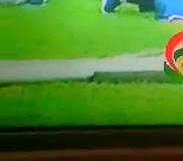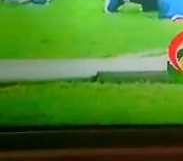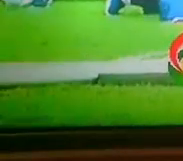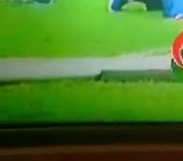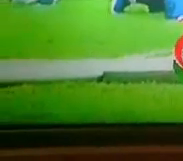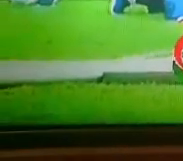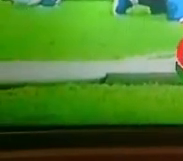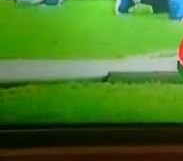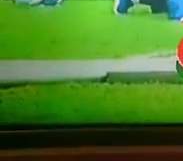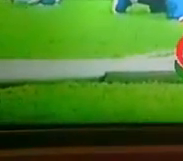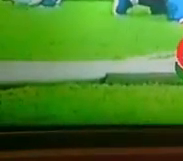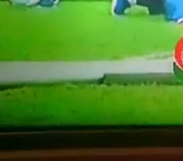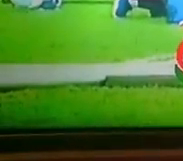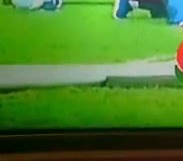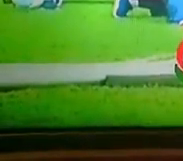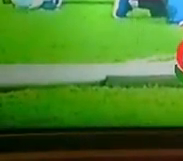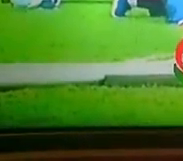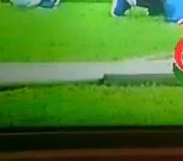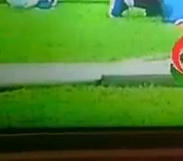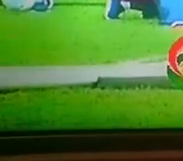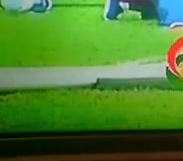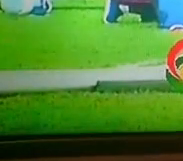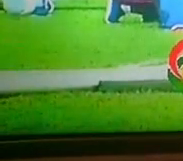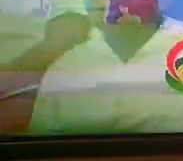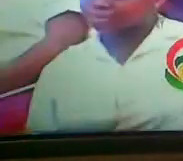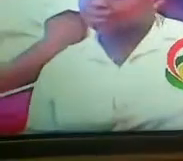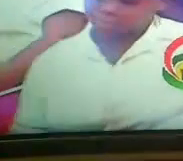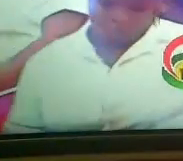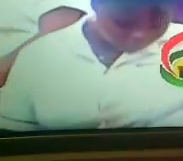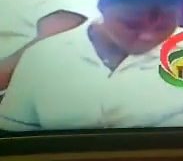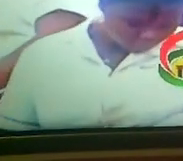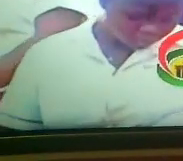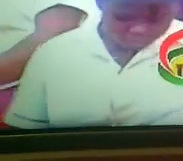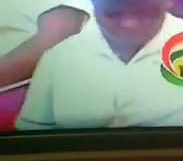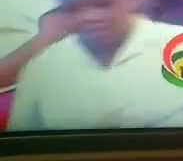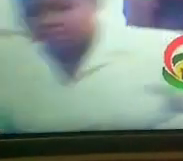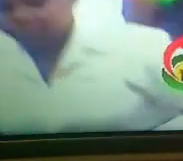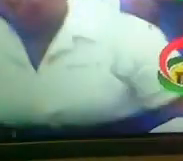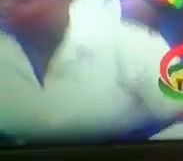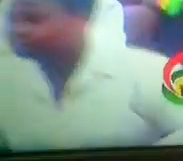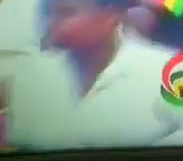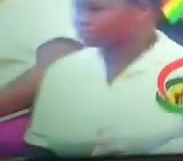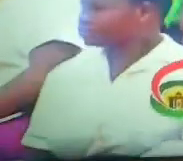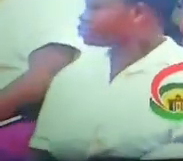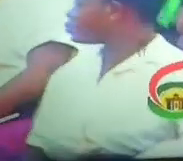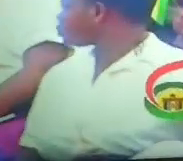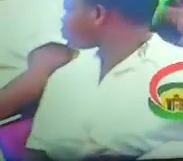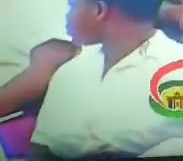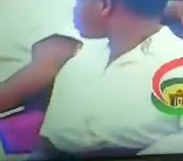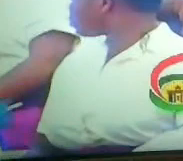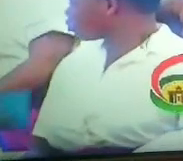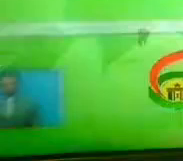Oklu Roland Moses, and Petty Officer Class 1 Seshi Sylvester, Flight Sergeant Amponsa Jeffrey, and